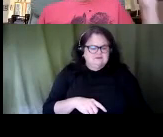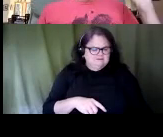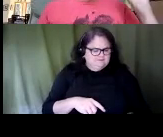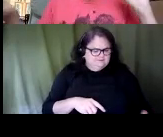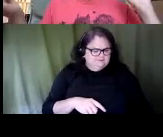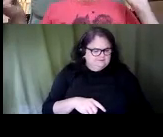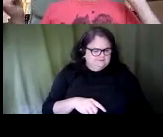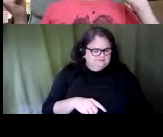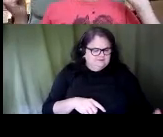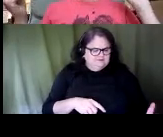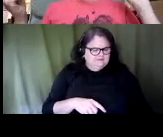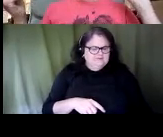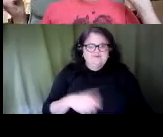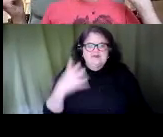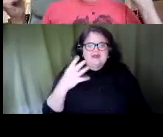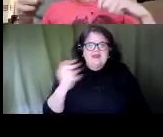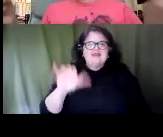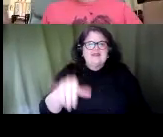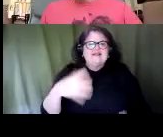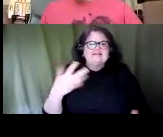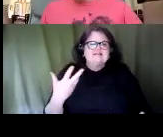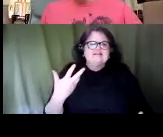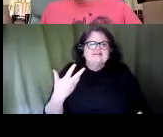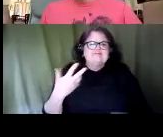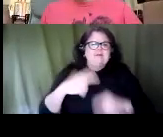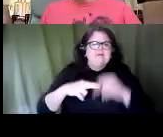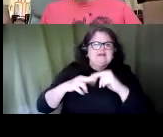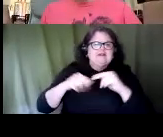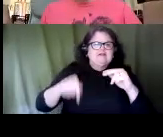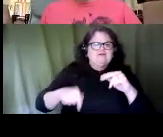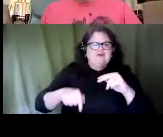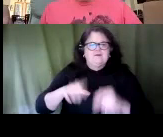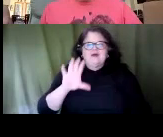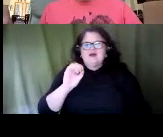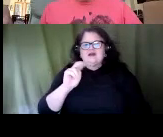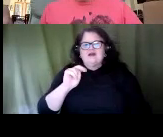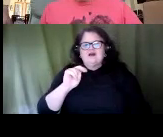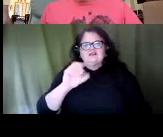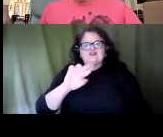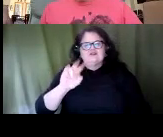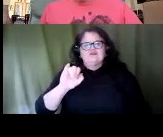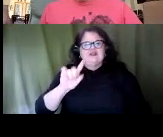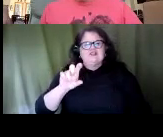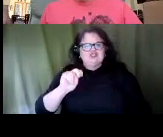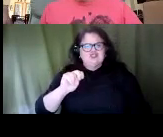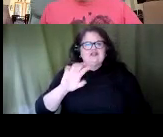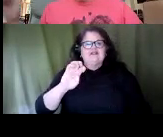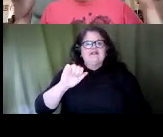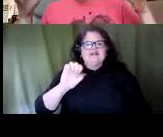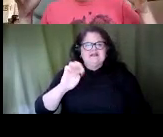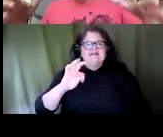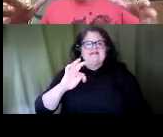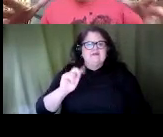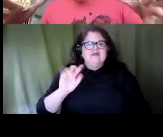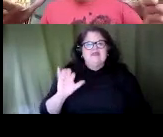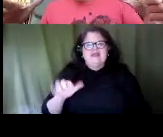And it's building on an existing tool called conservation easements. Conservation easements generally,